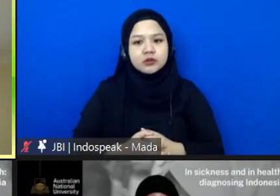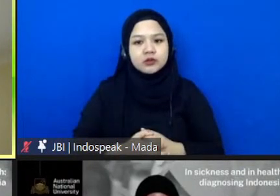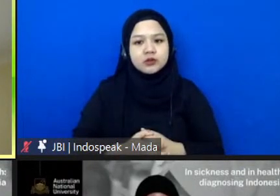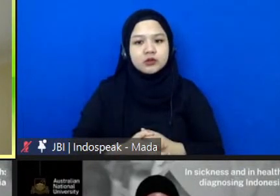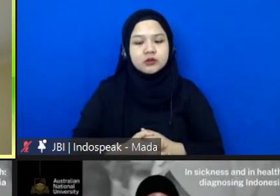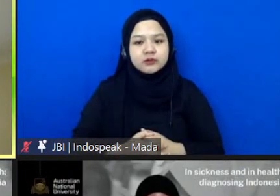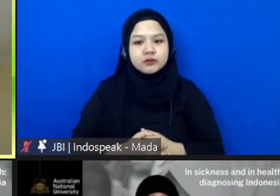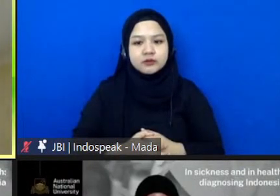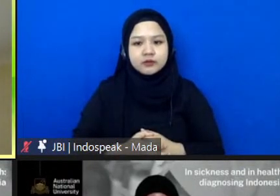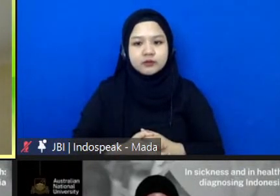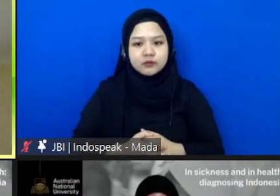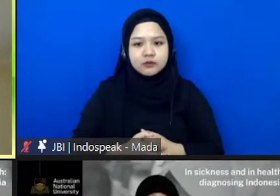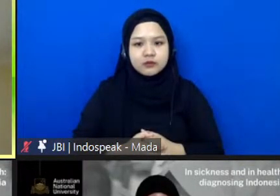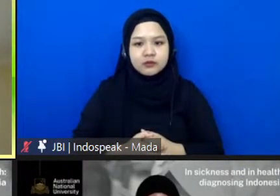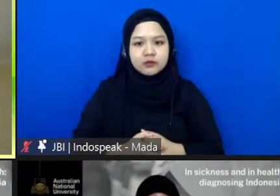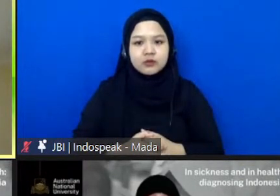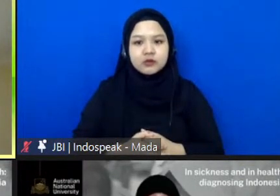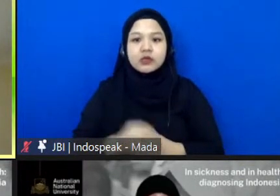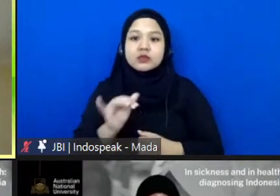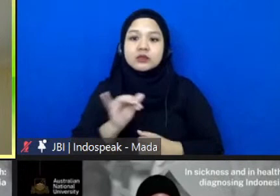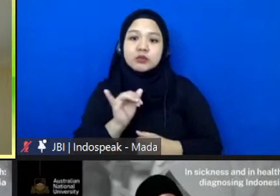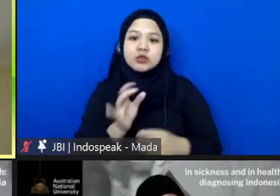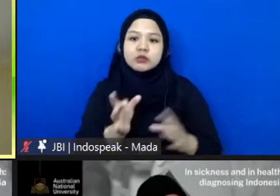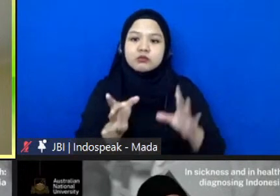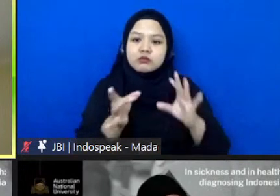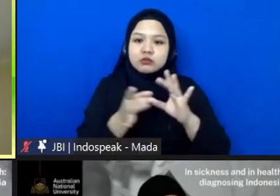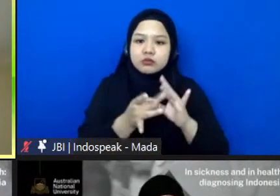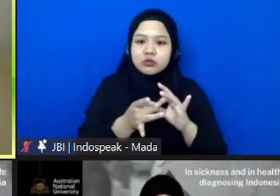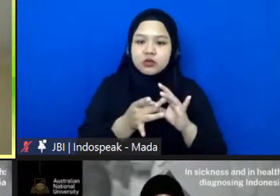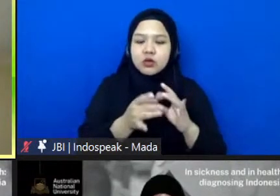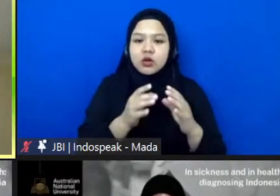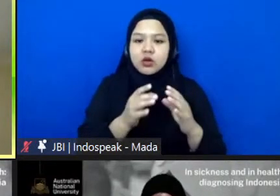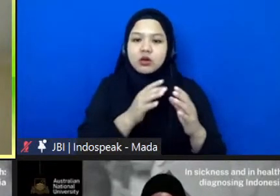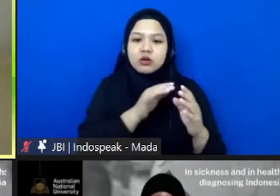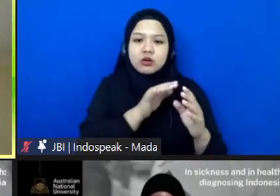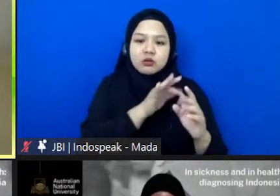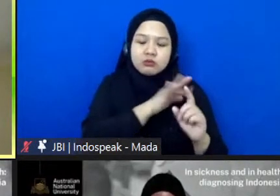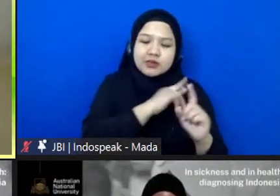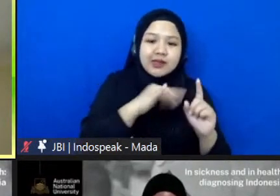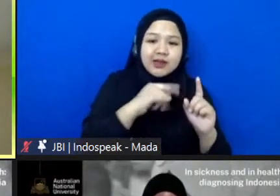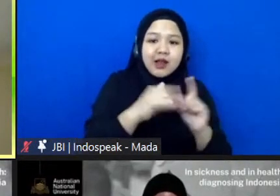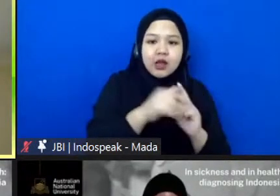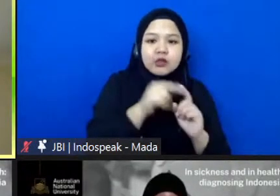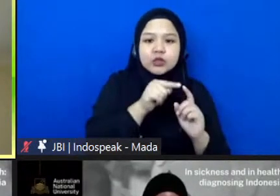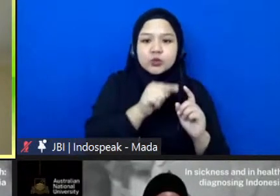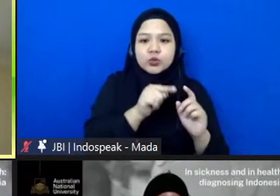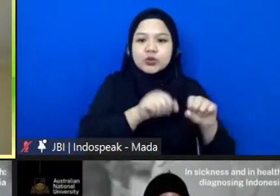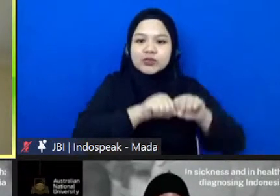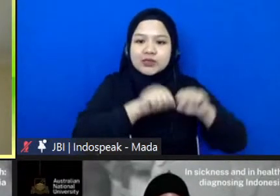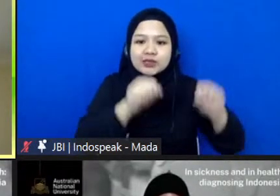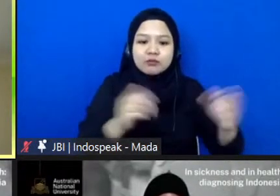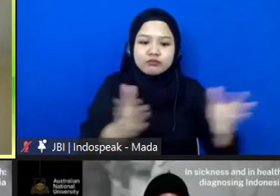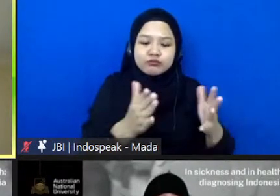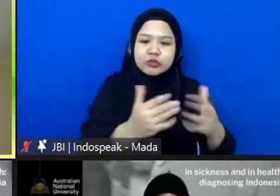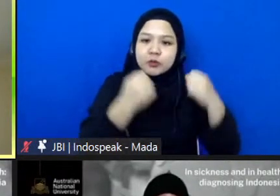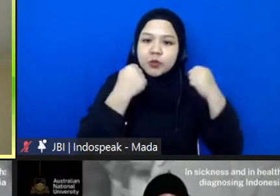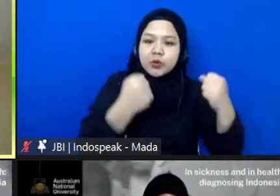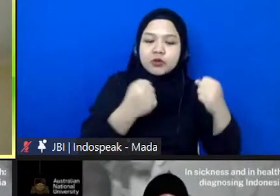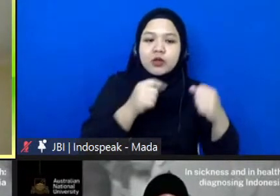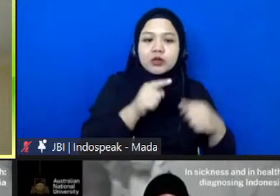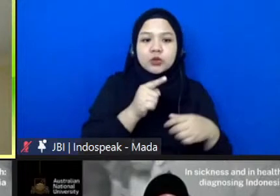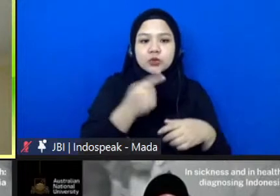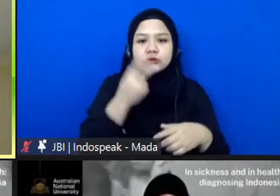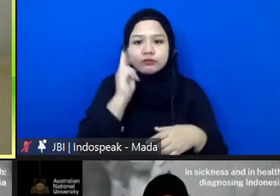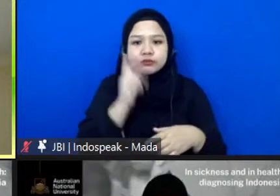this, Afi. So the community system strengthening is one of the key measures that we need to